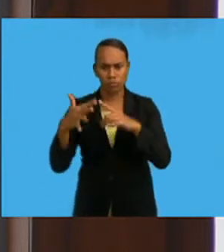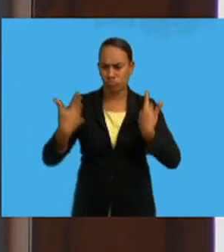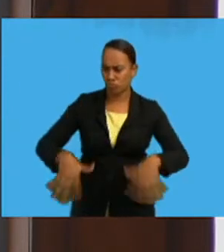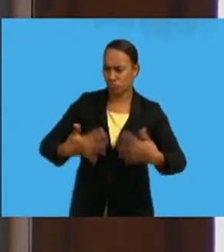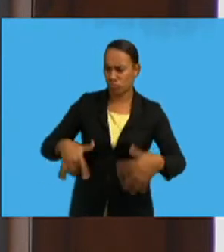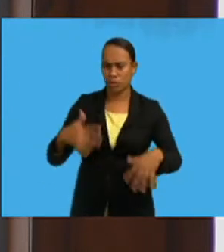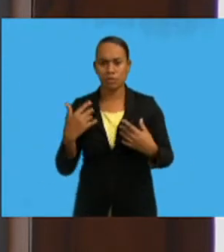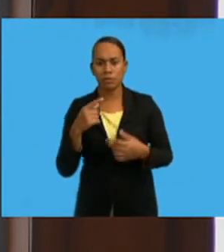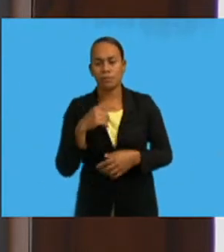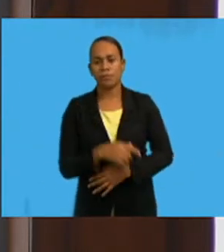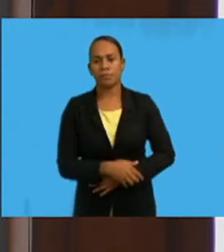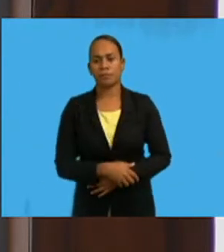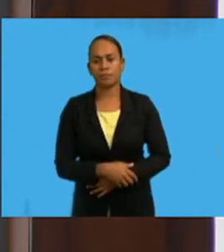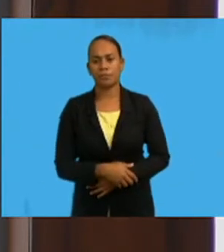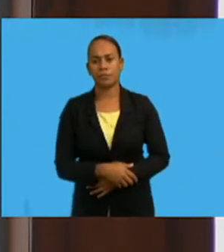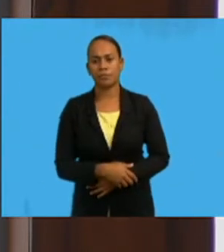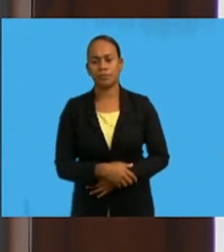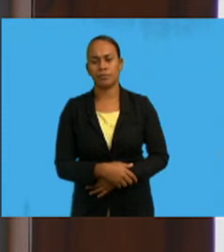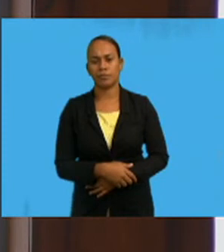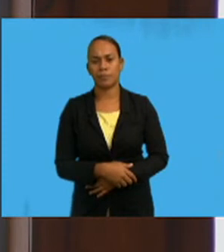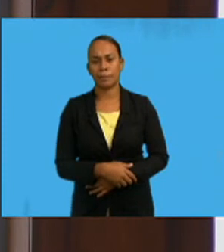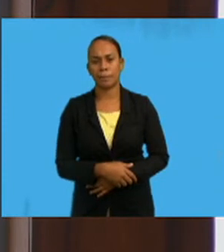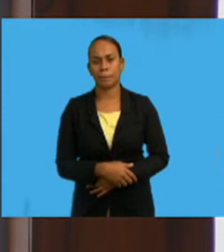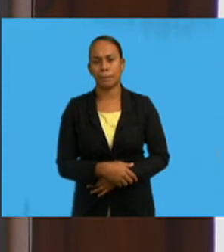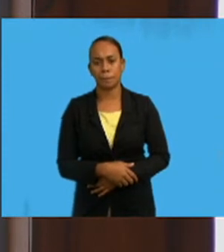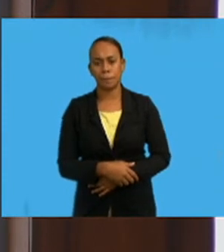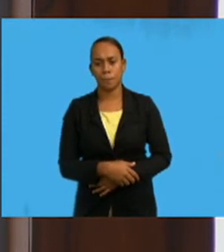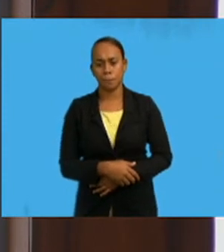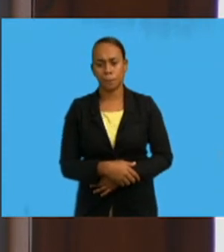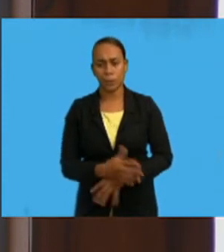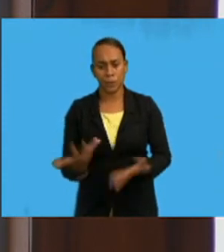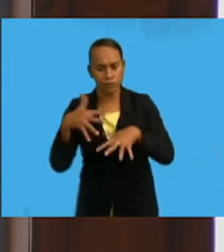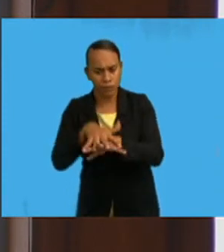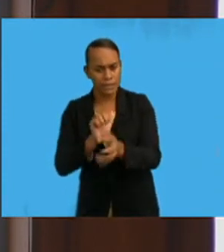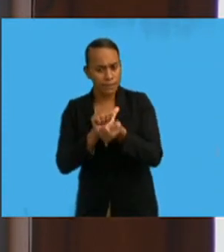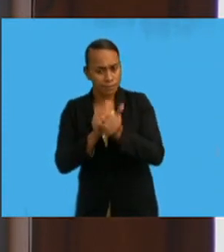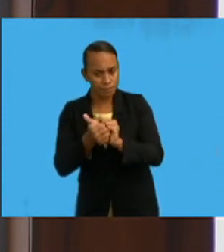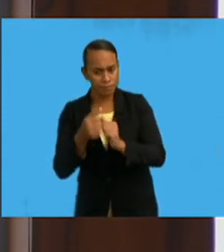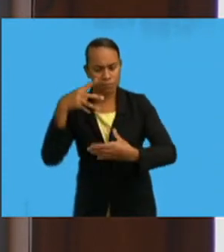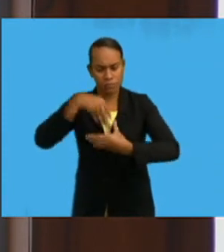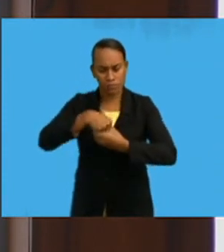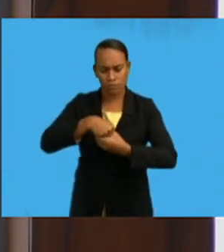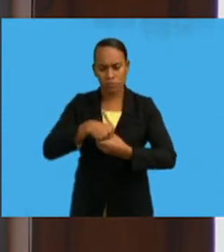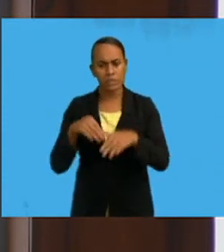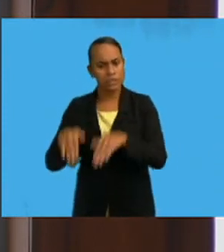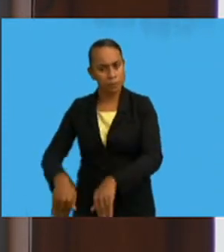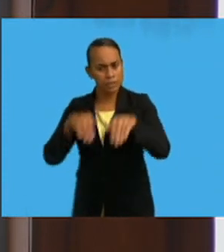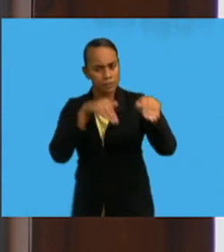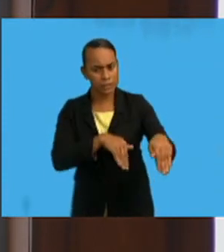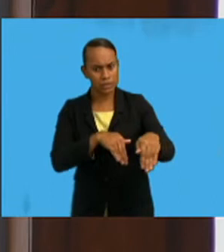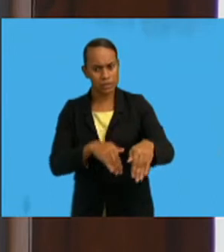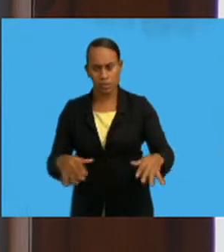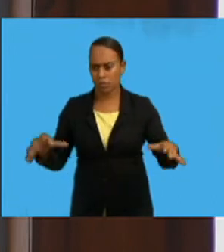tool to build and foster networks. Inclusive sport promotes participation by bringing people together,